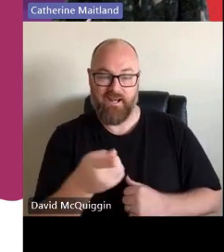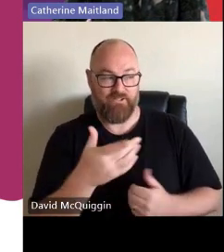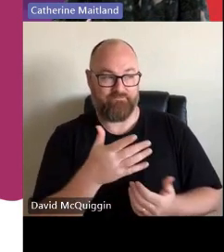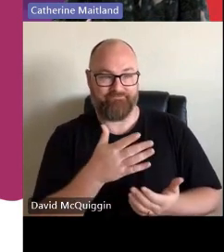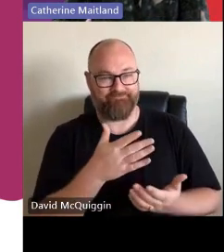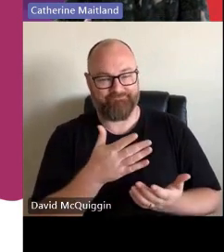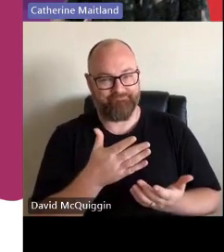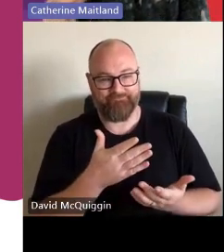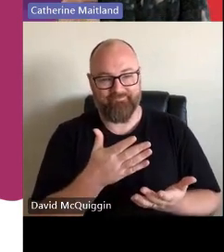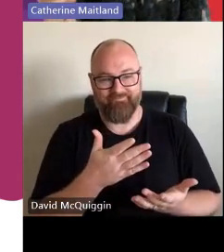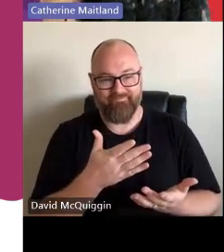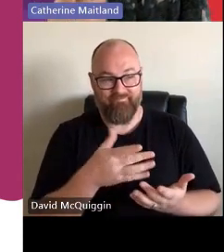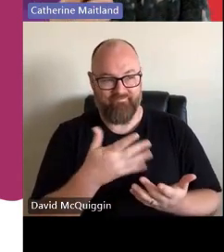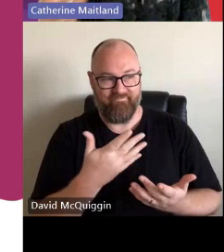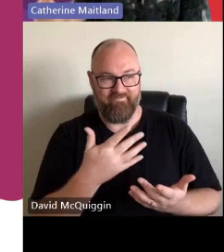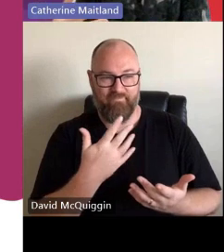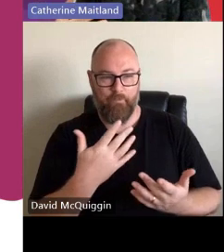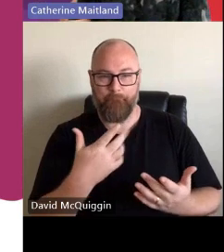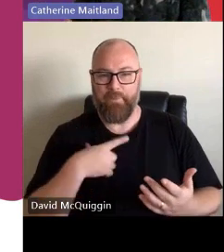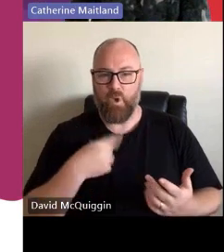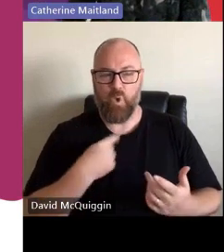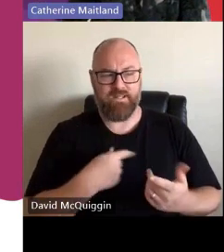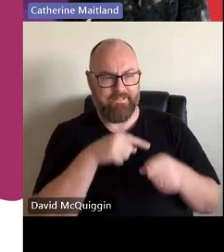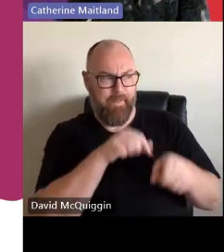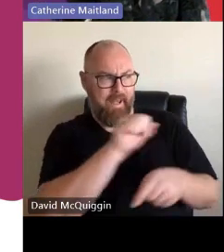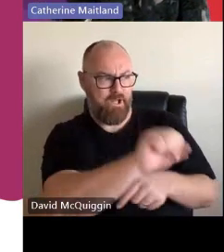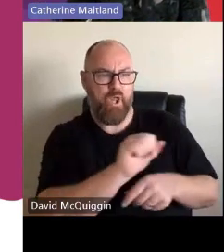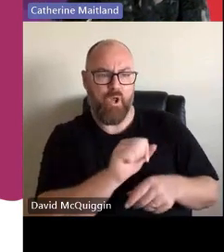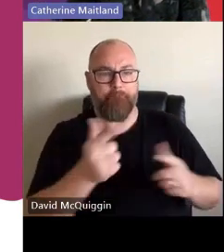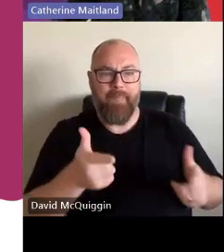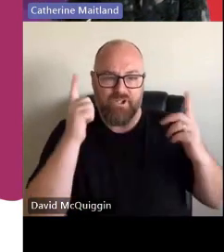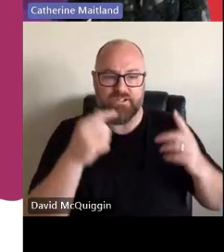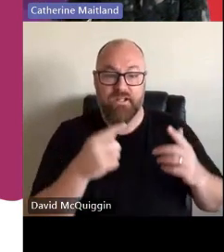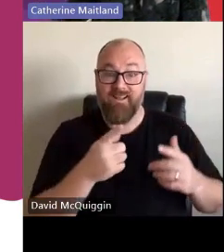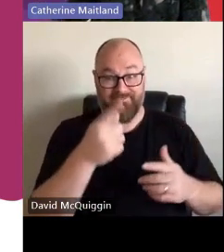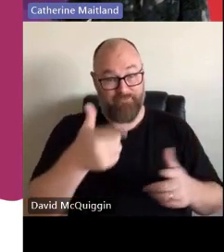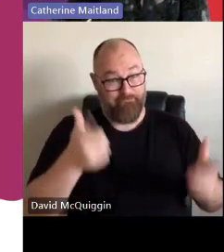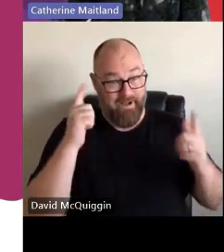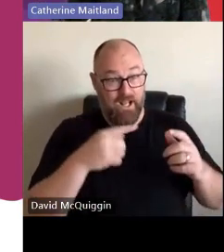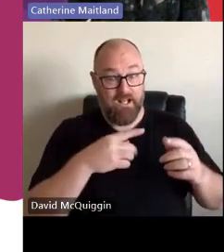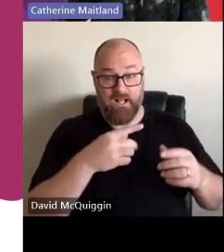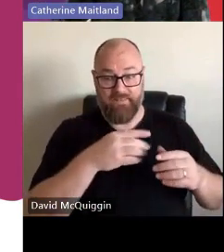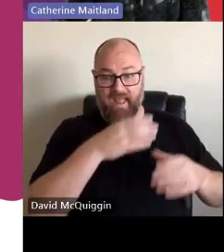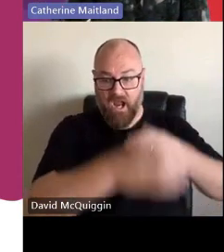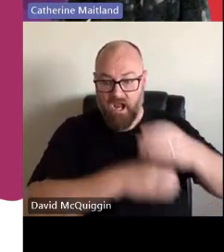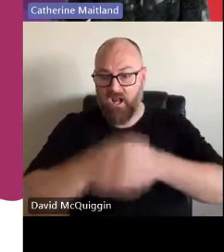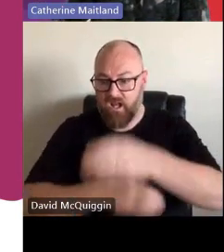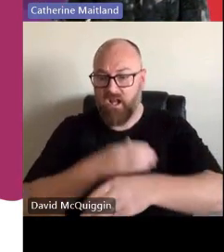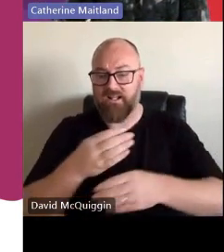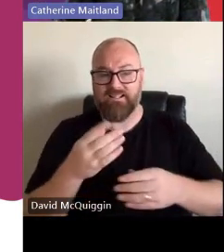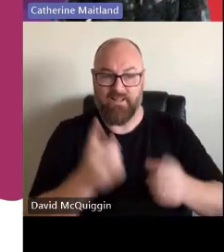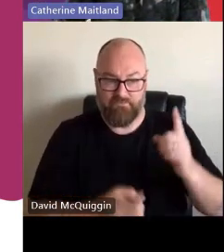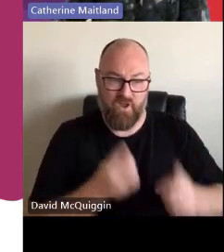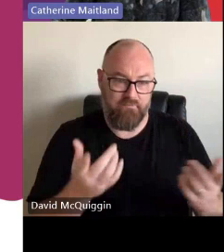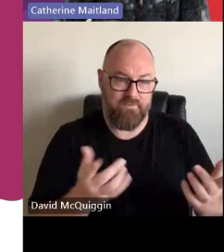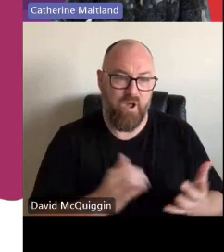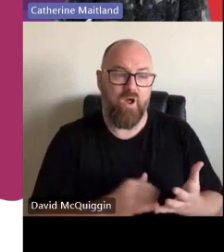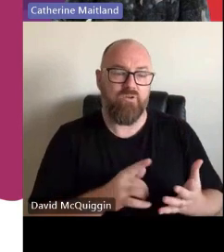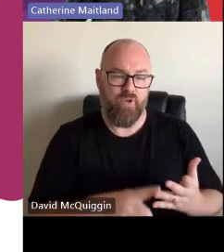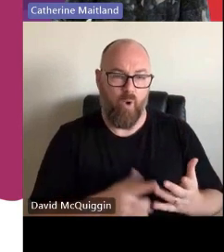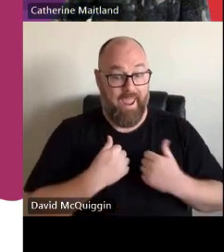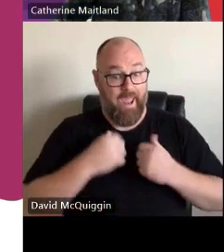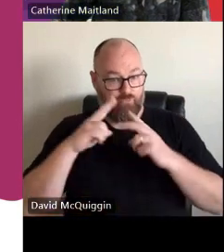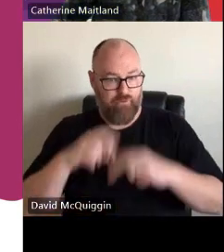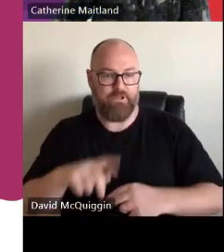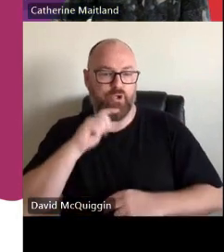individual managers, because managers can come and go. And our research report will actually discuss that in some